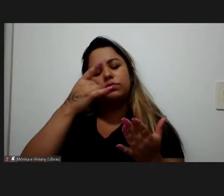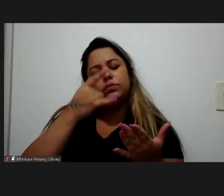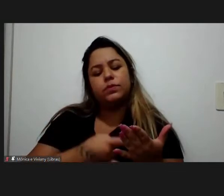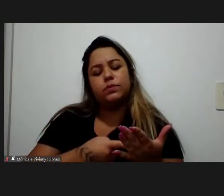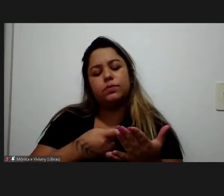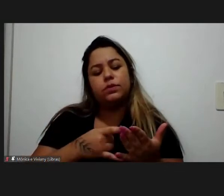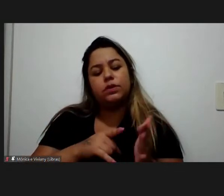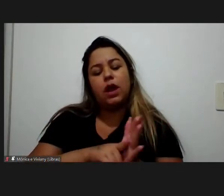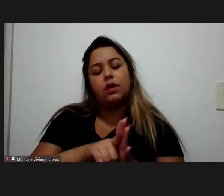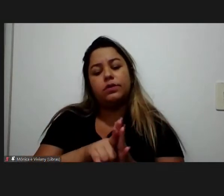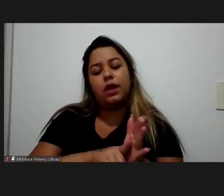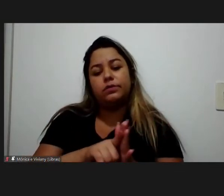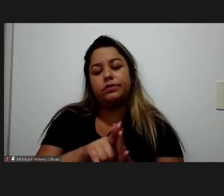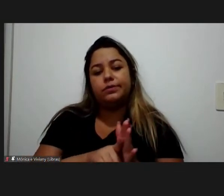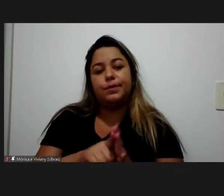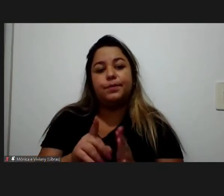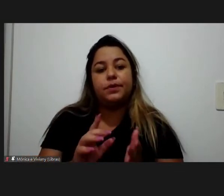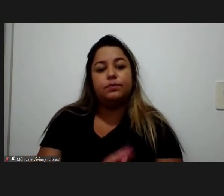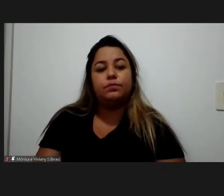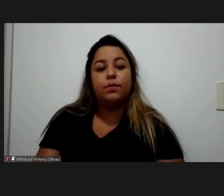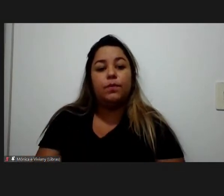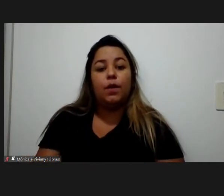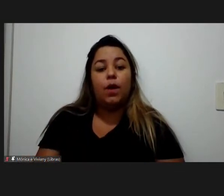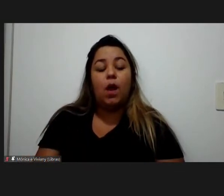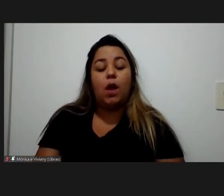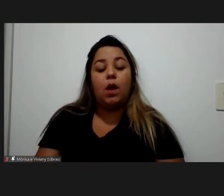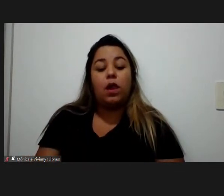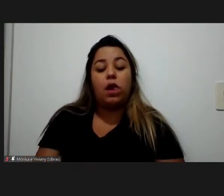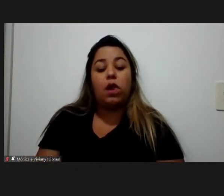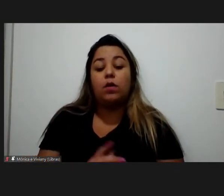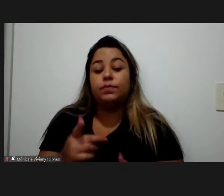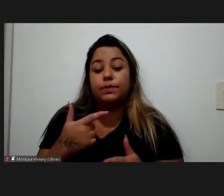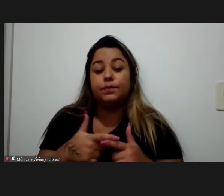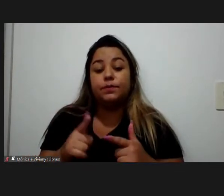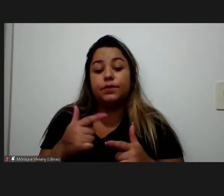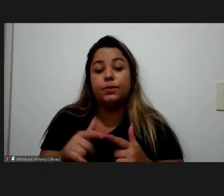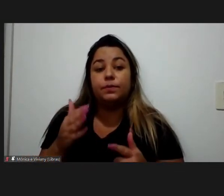in what we see in the document analysis.